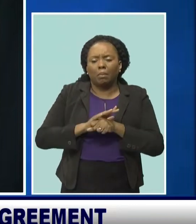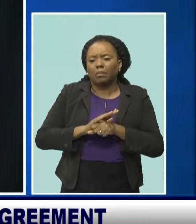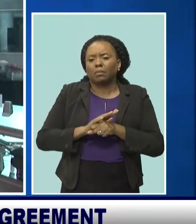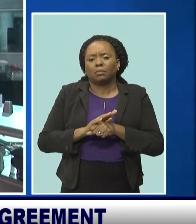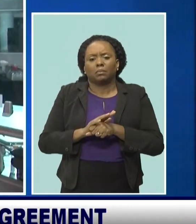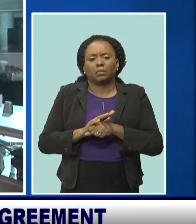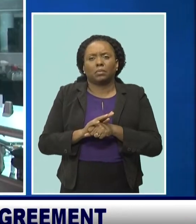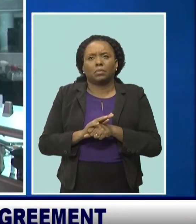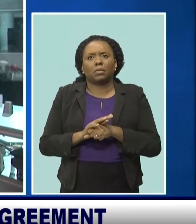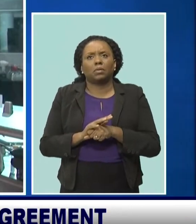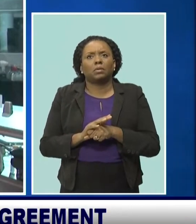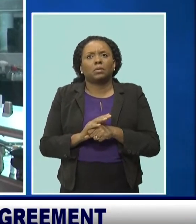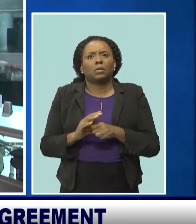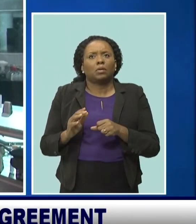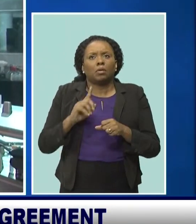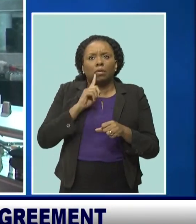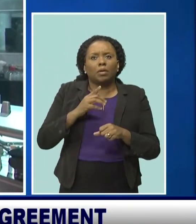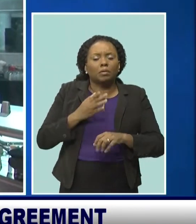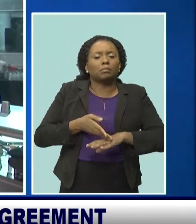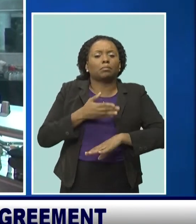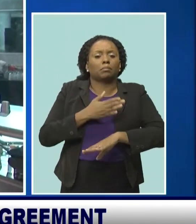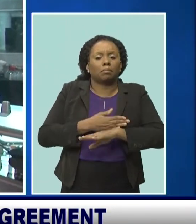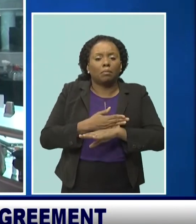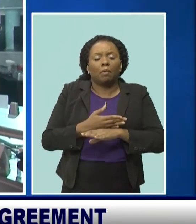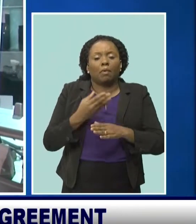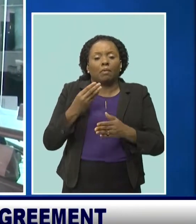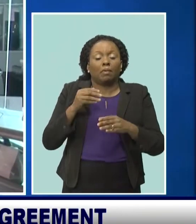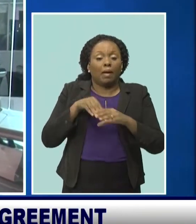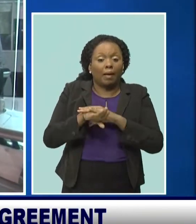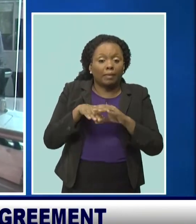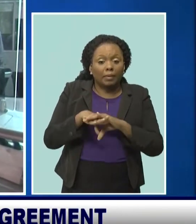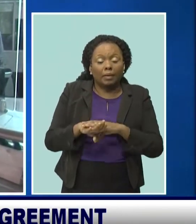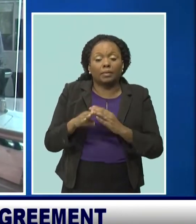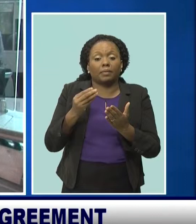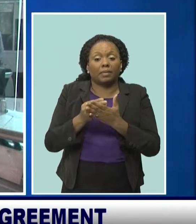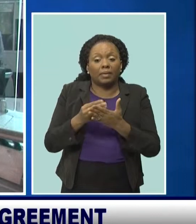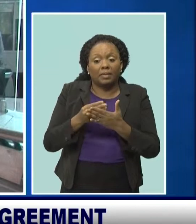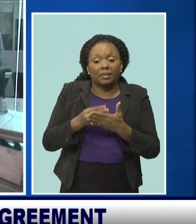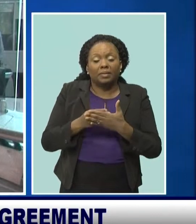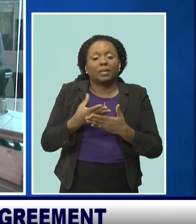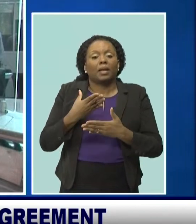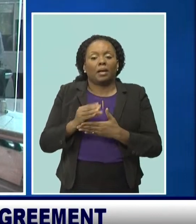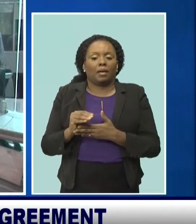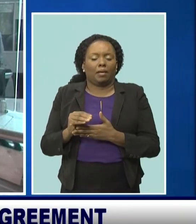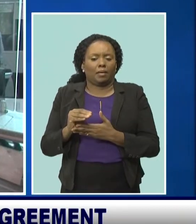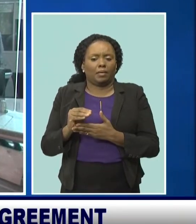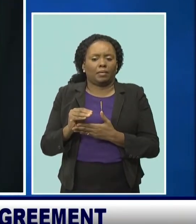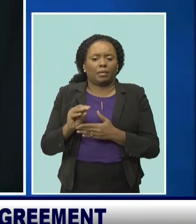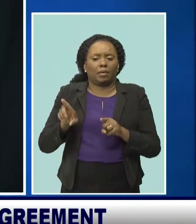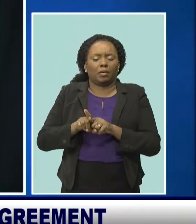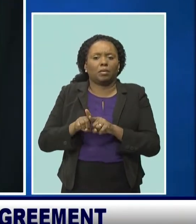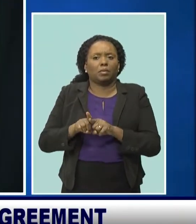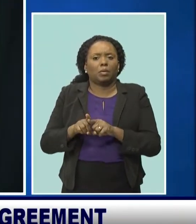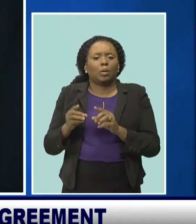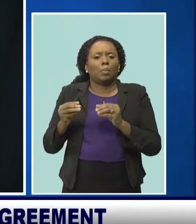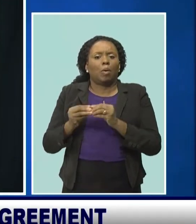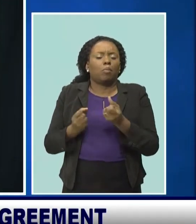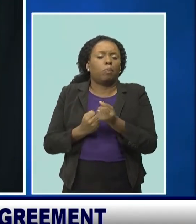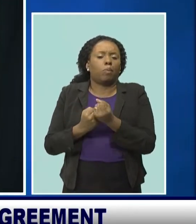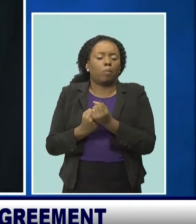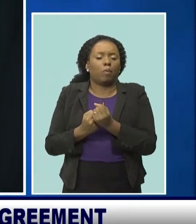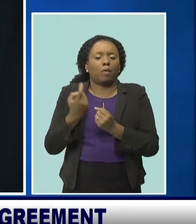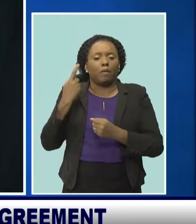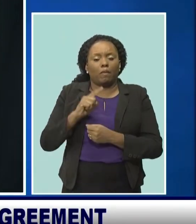increase resilience to climate change and access to financing for Caribbean seas. We're determined in this. With the global goals as